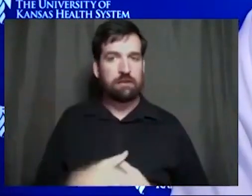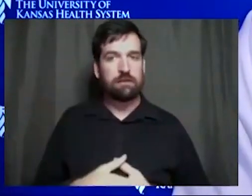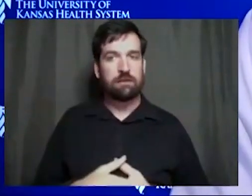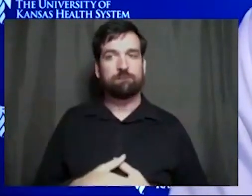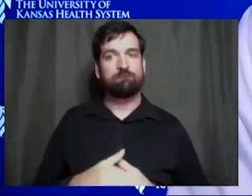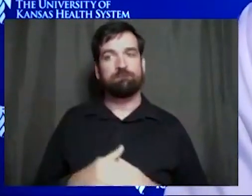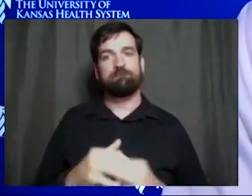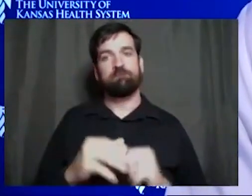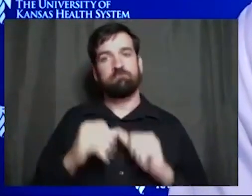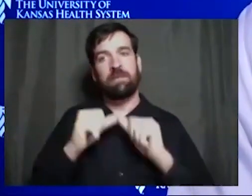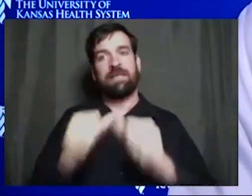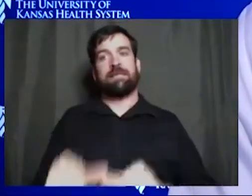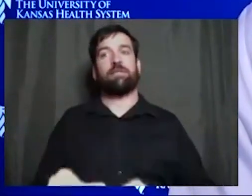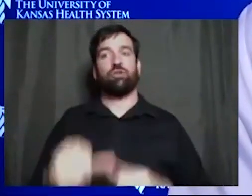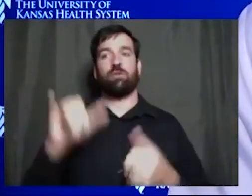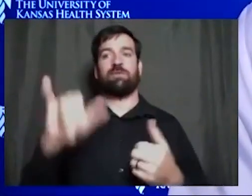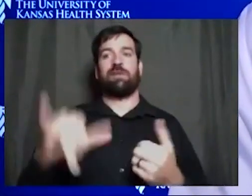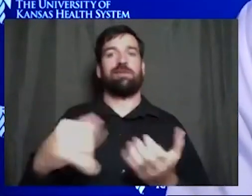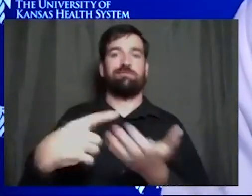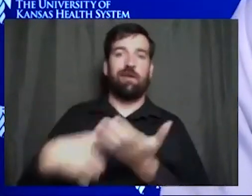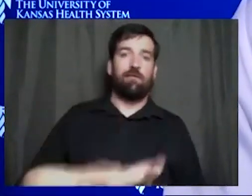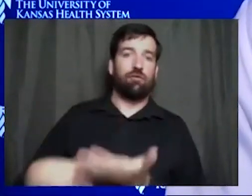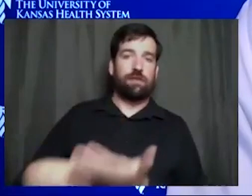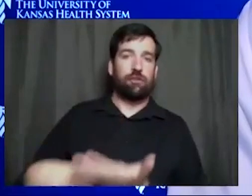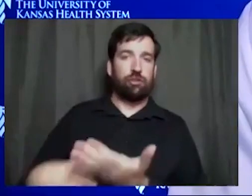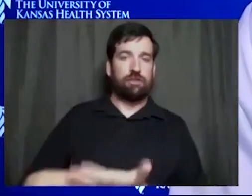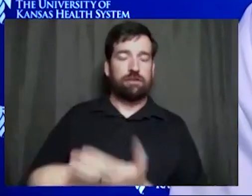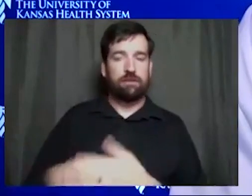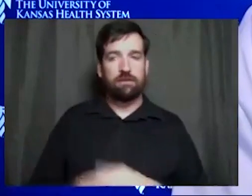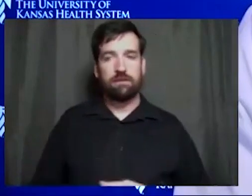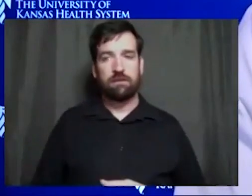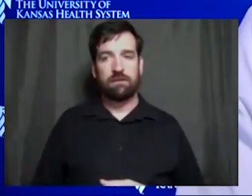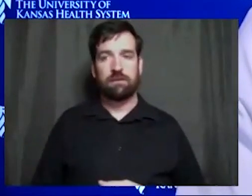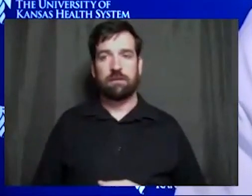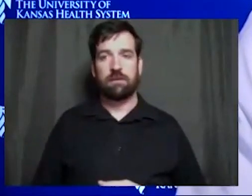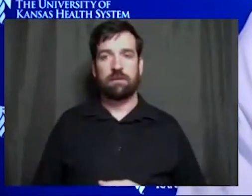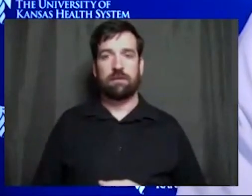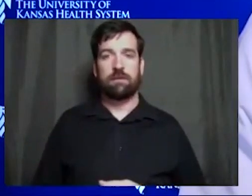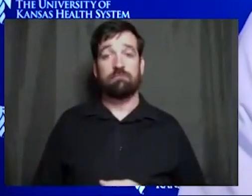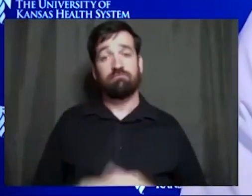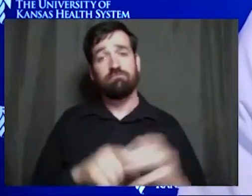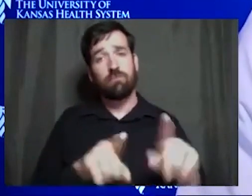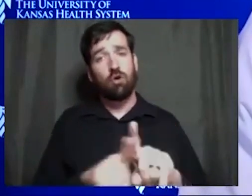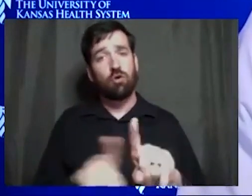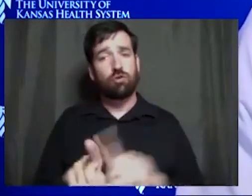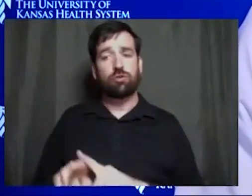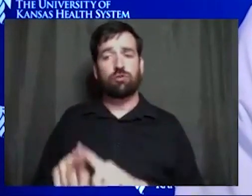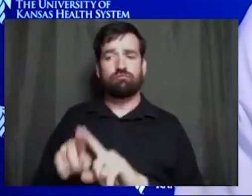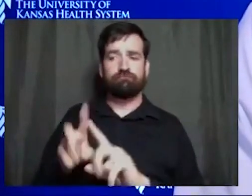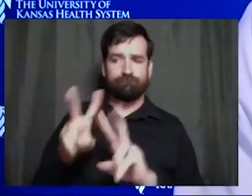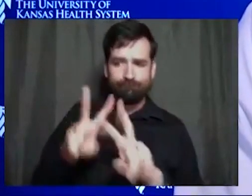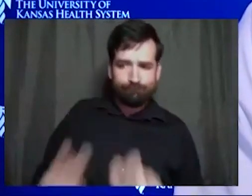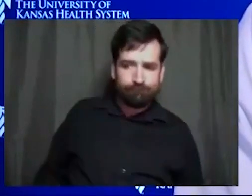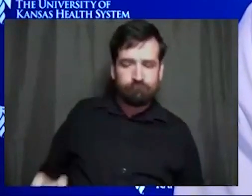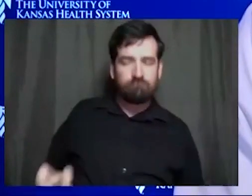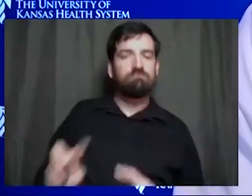have those conversations as much as possible, and also look at what is going on when that